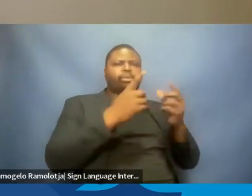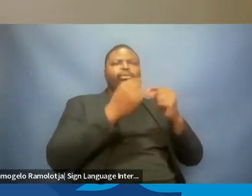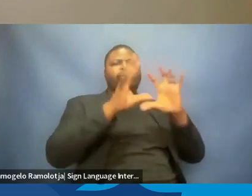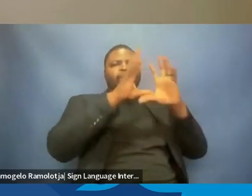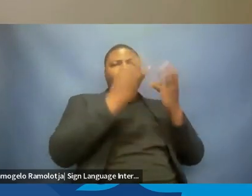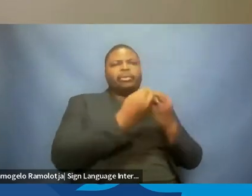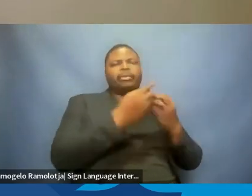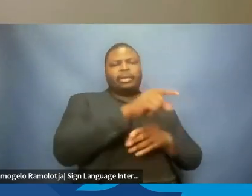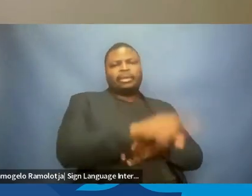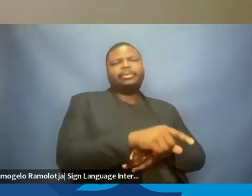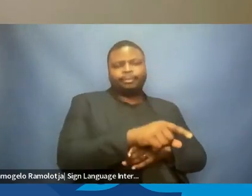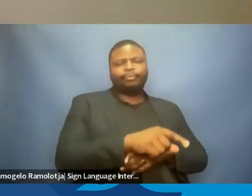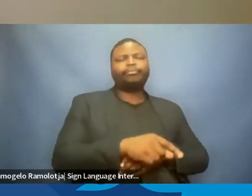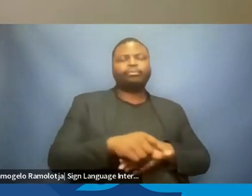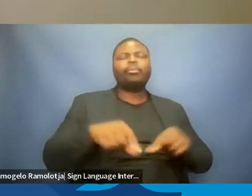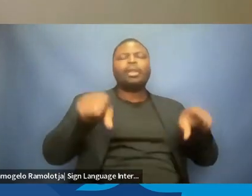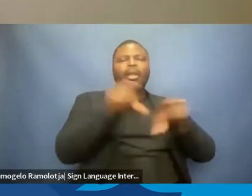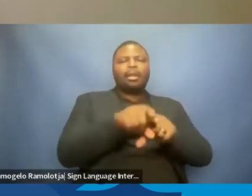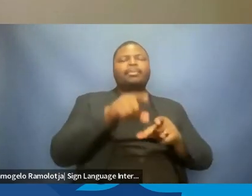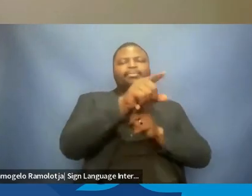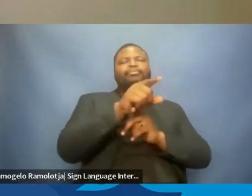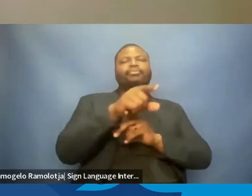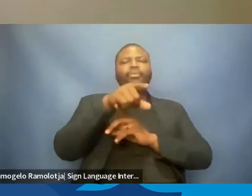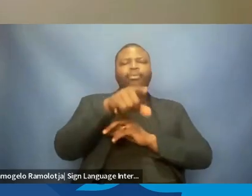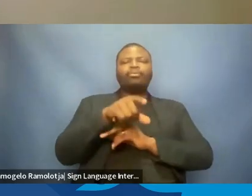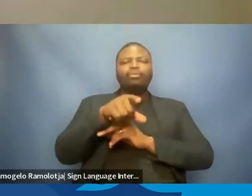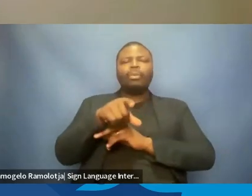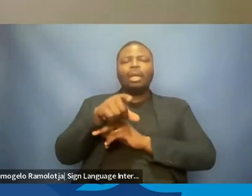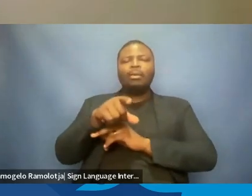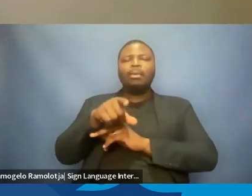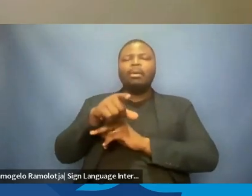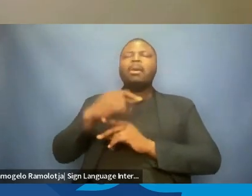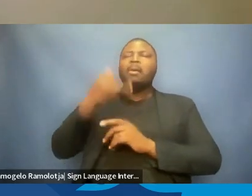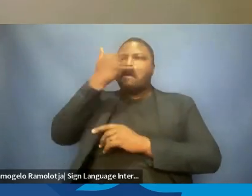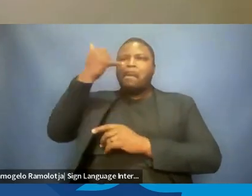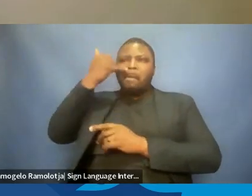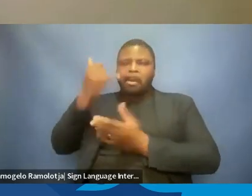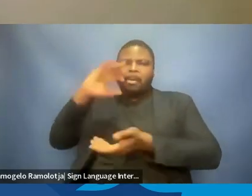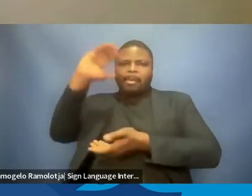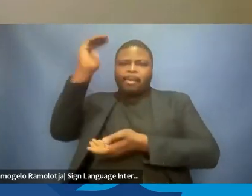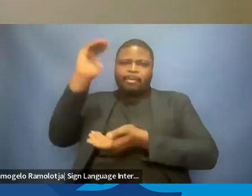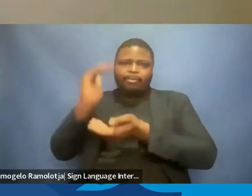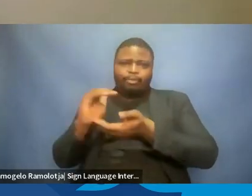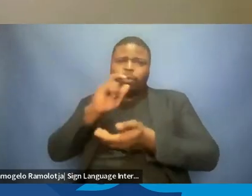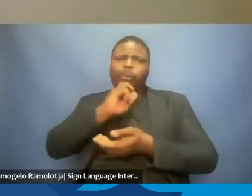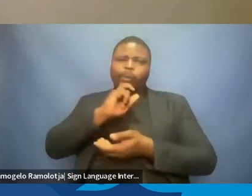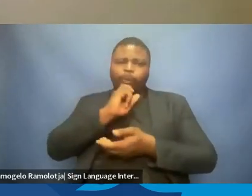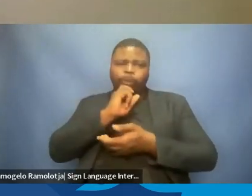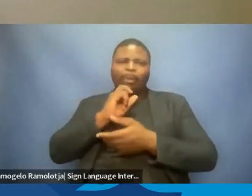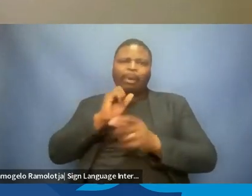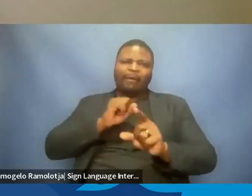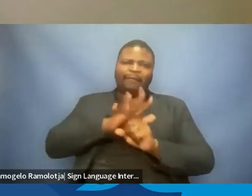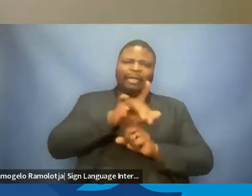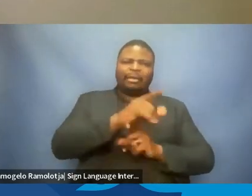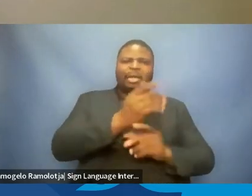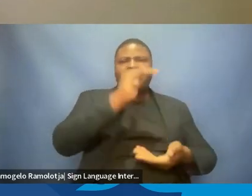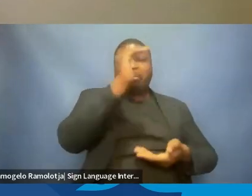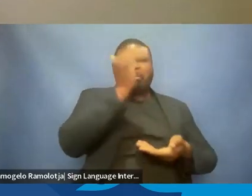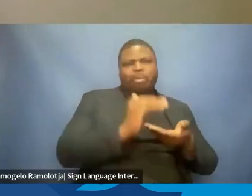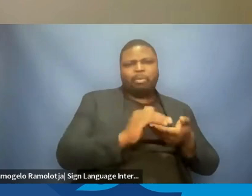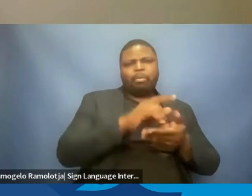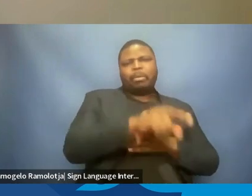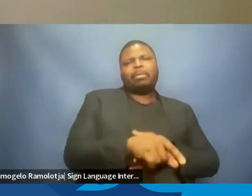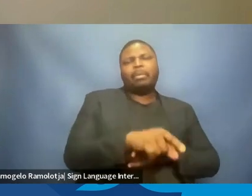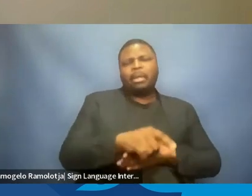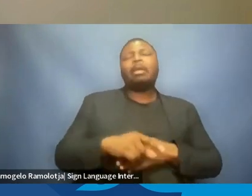harm reduction program in 8 districts, is incredibly honored to have our speaker with us from COSUP,